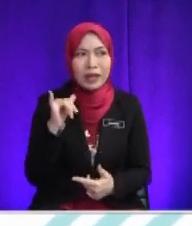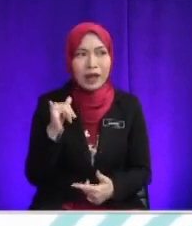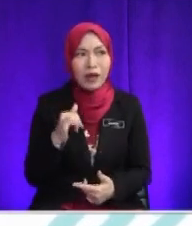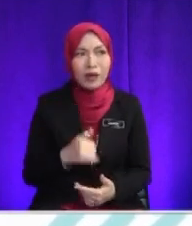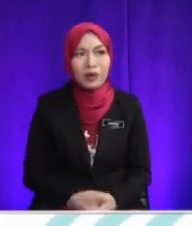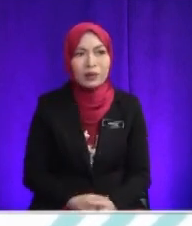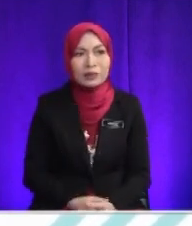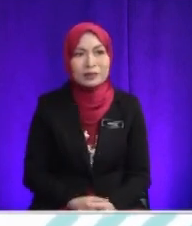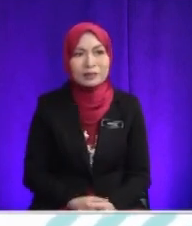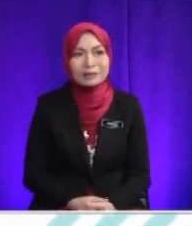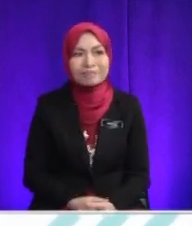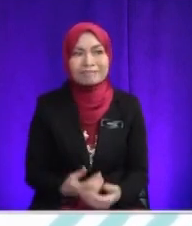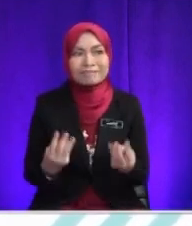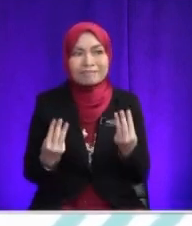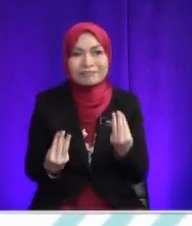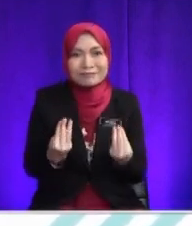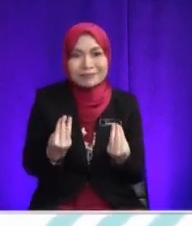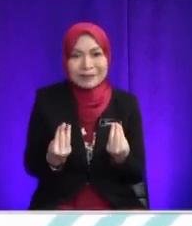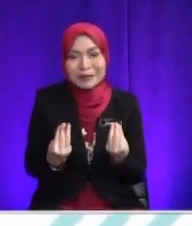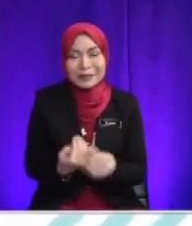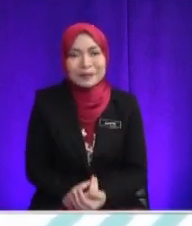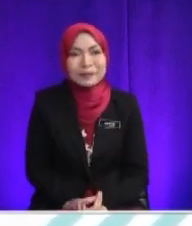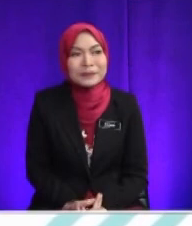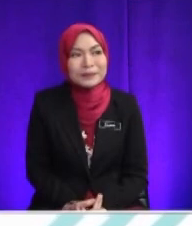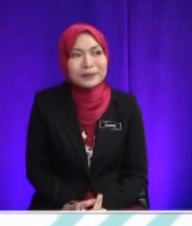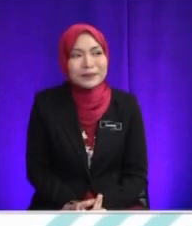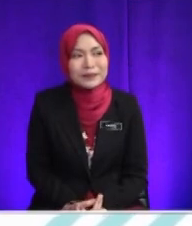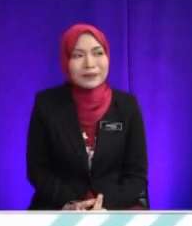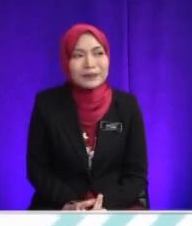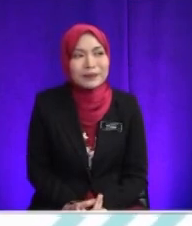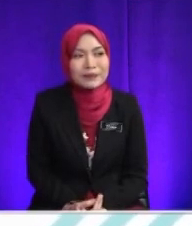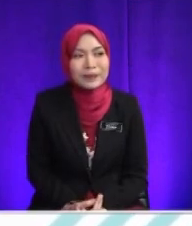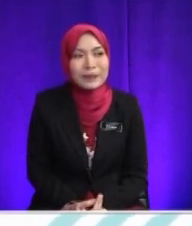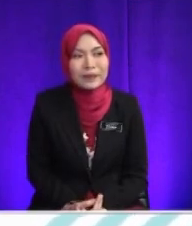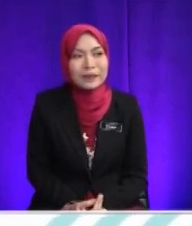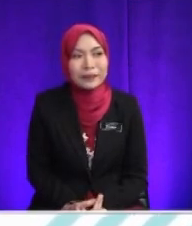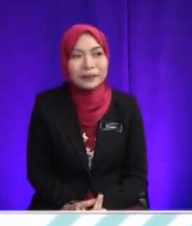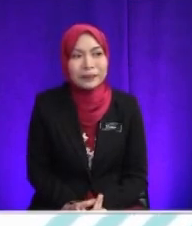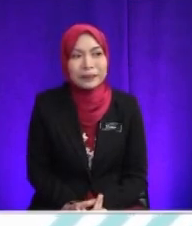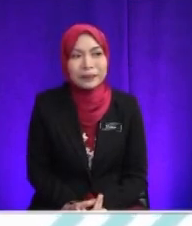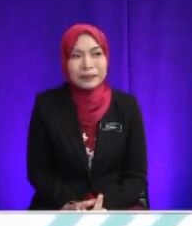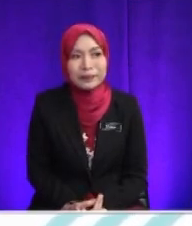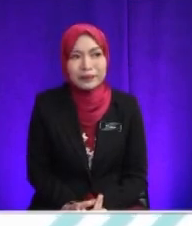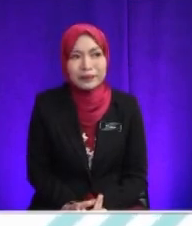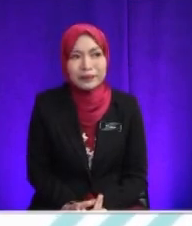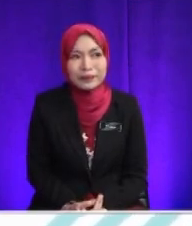I think she mentioned pink. Oh, Nana, your mic still it's can still you please, on mute.